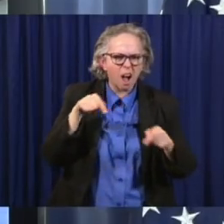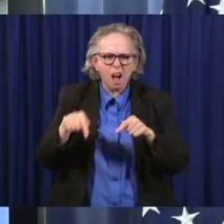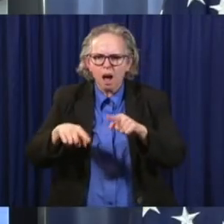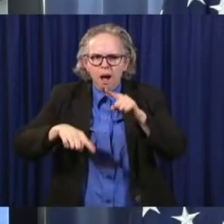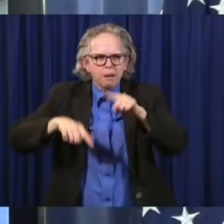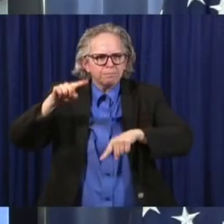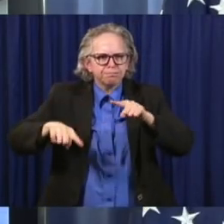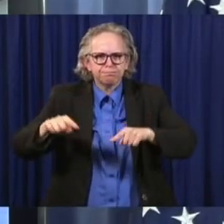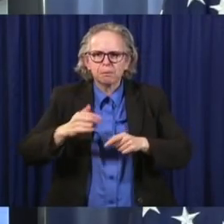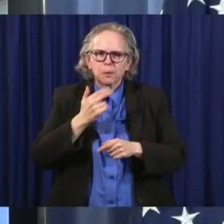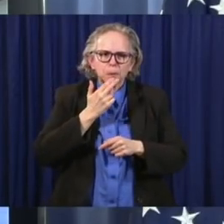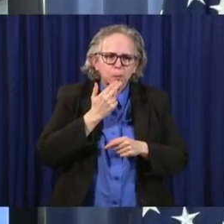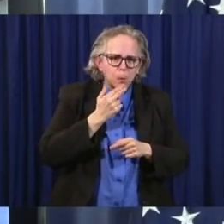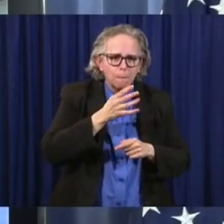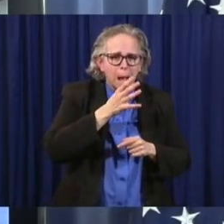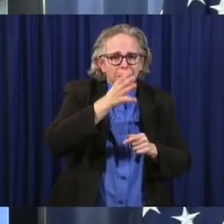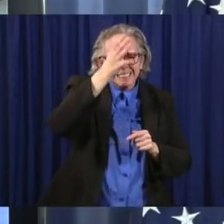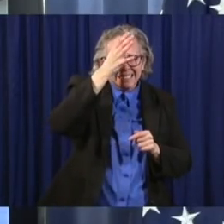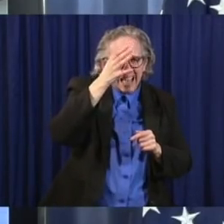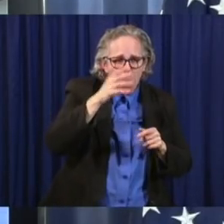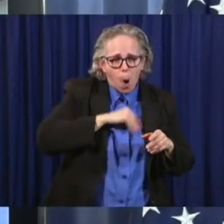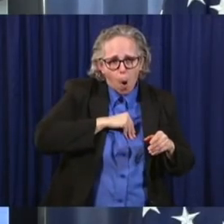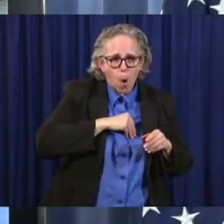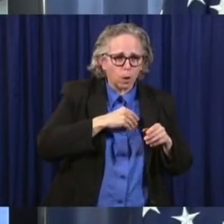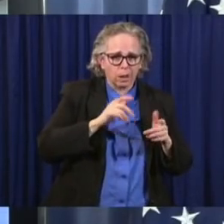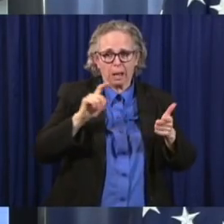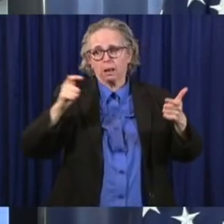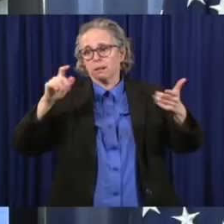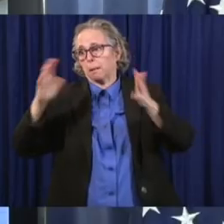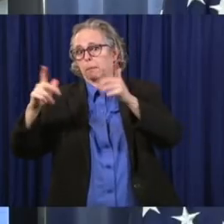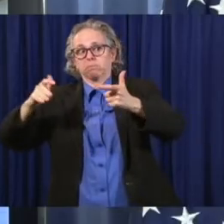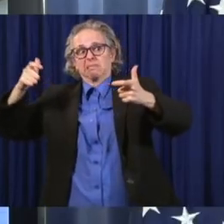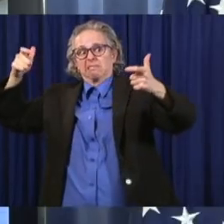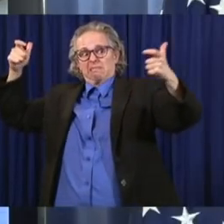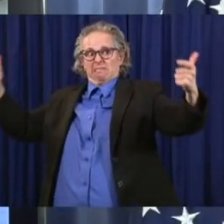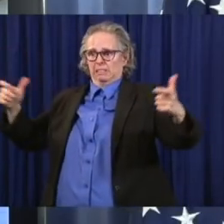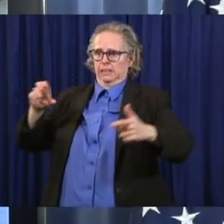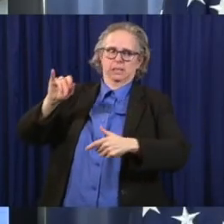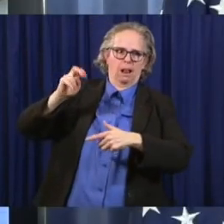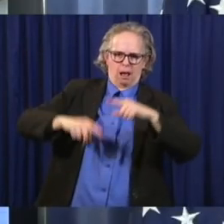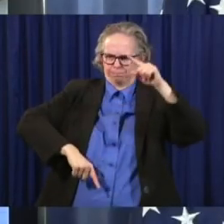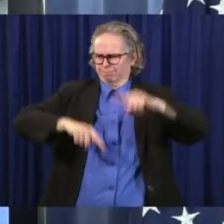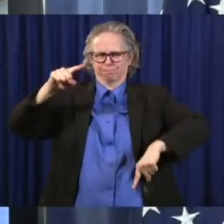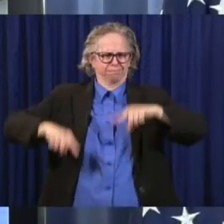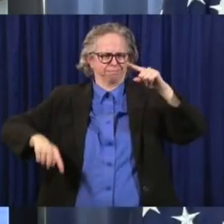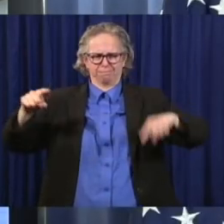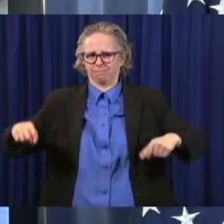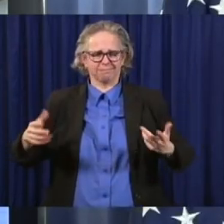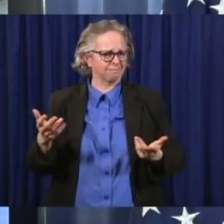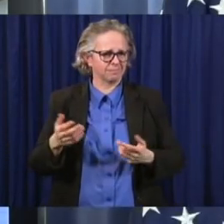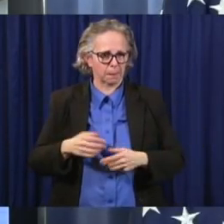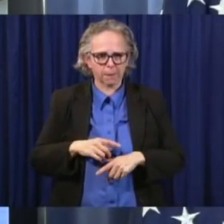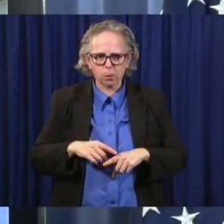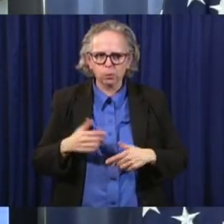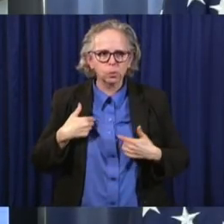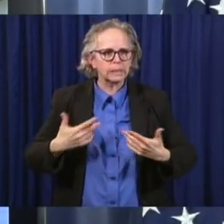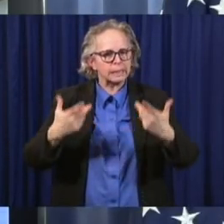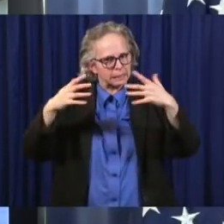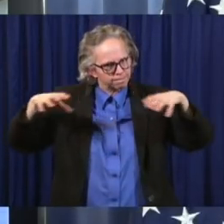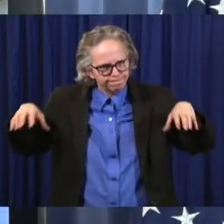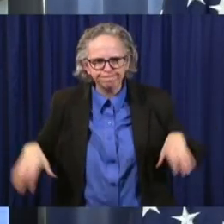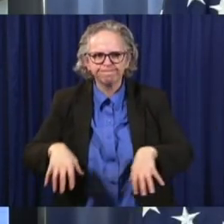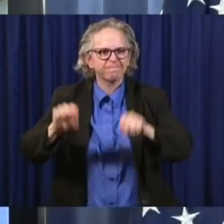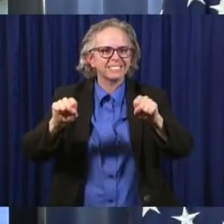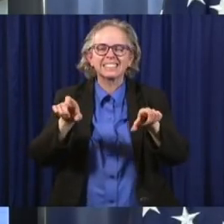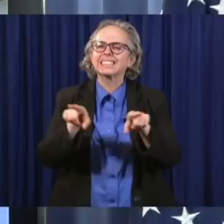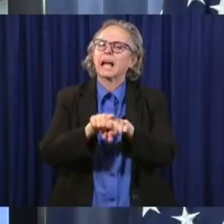or franchises or big salons, small salons. But we all do the same exact service when it comes down